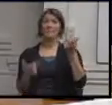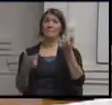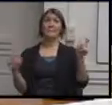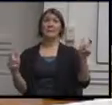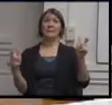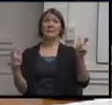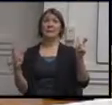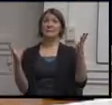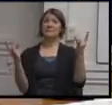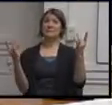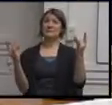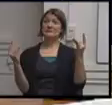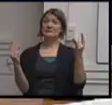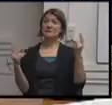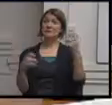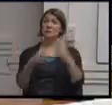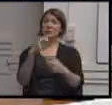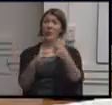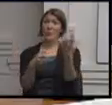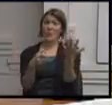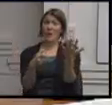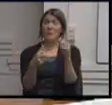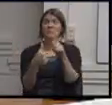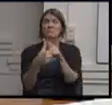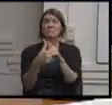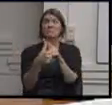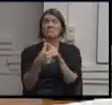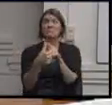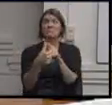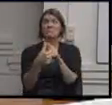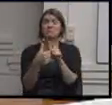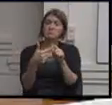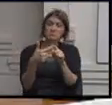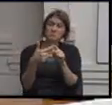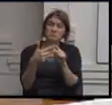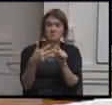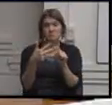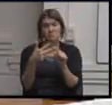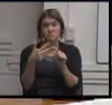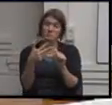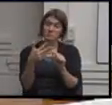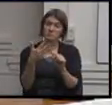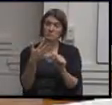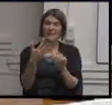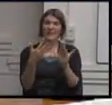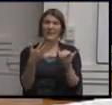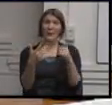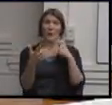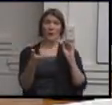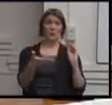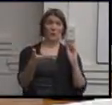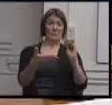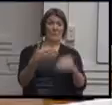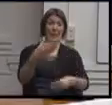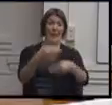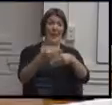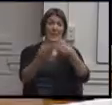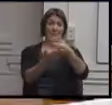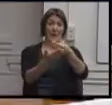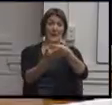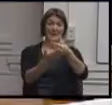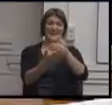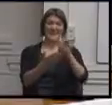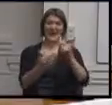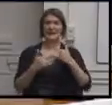now are really items where we're considering adding money to the budget rather